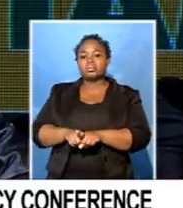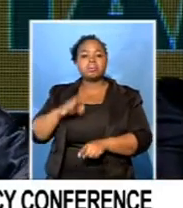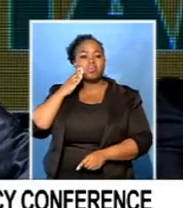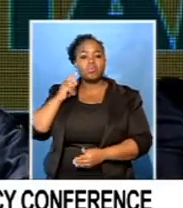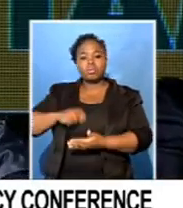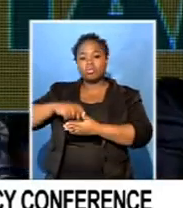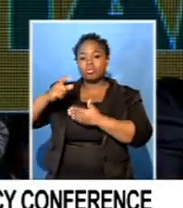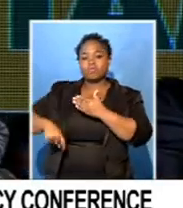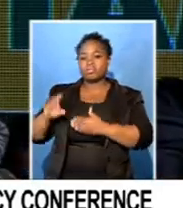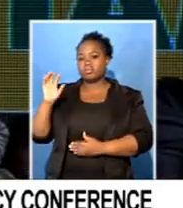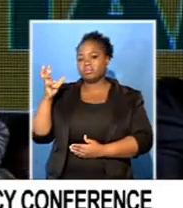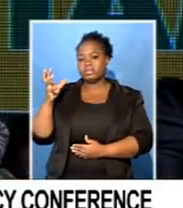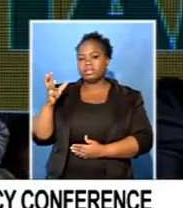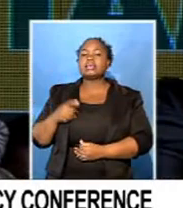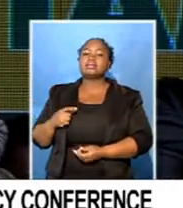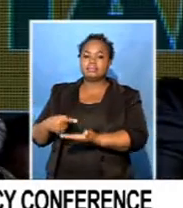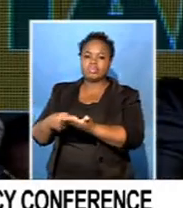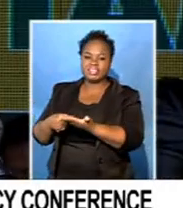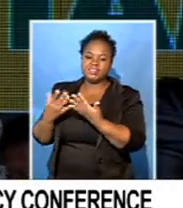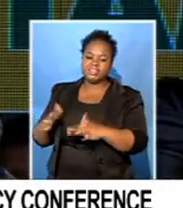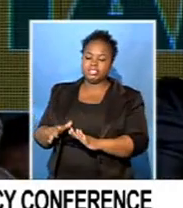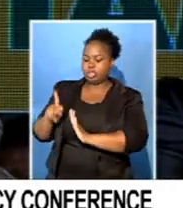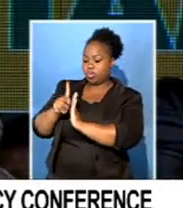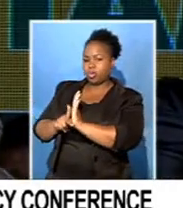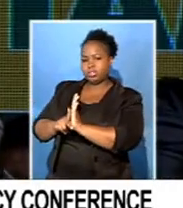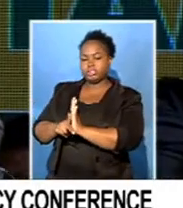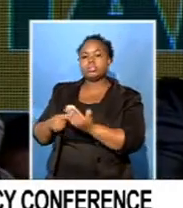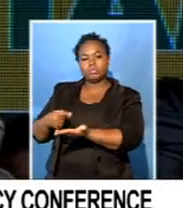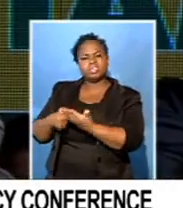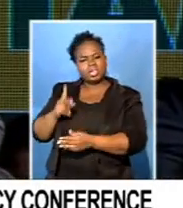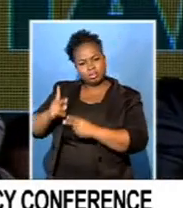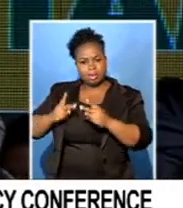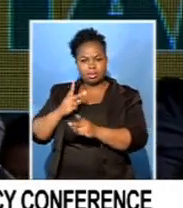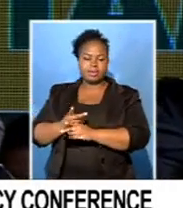Mangaung conference or policy conference.